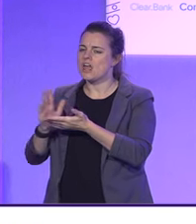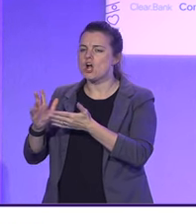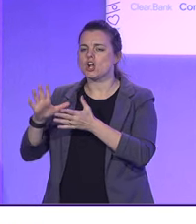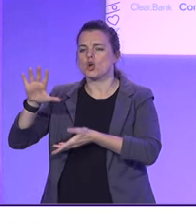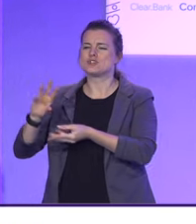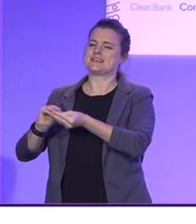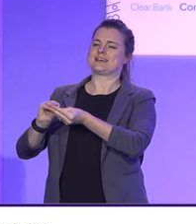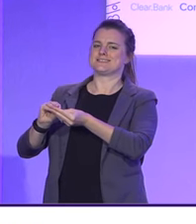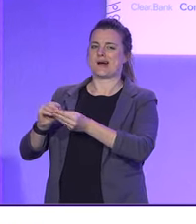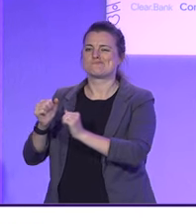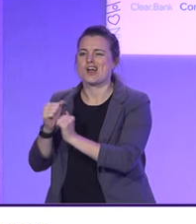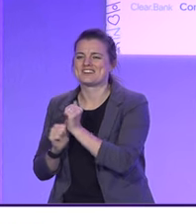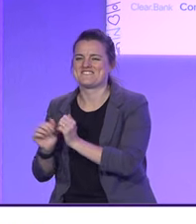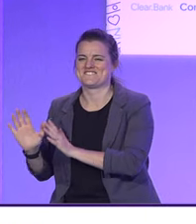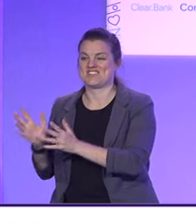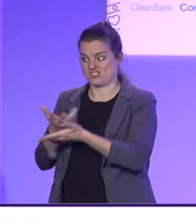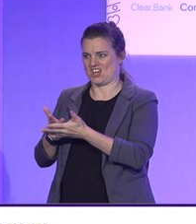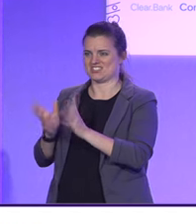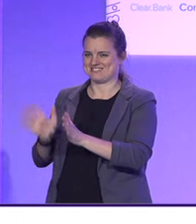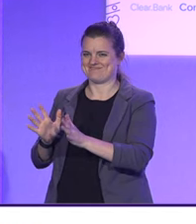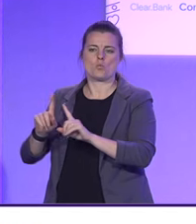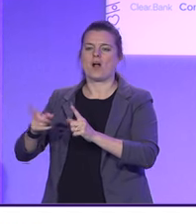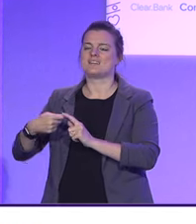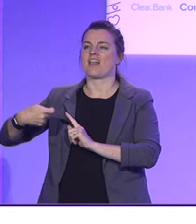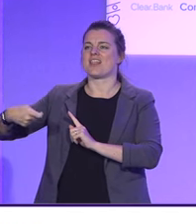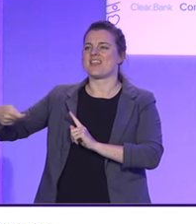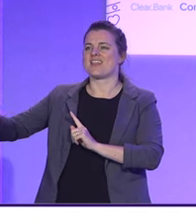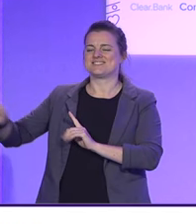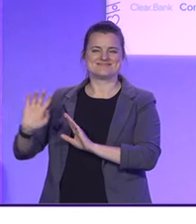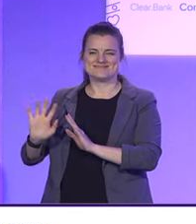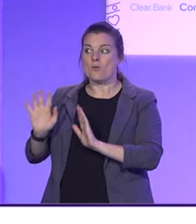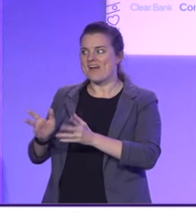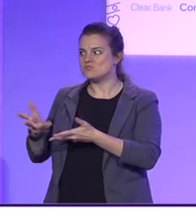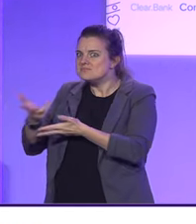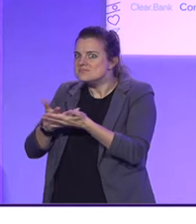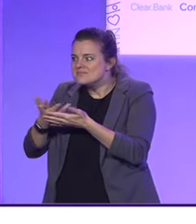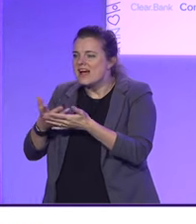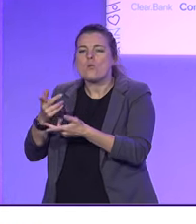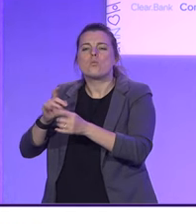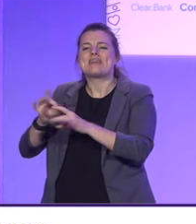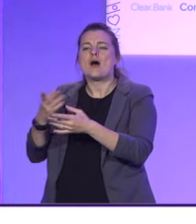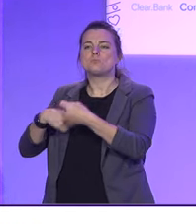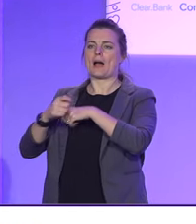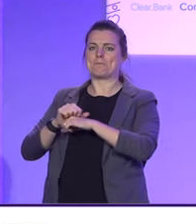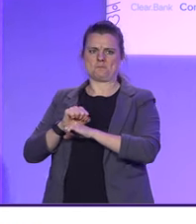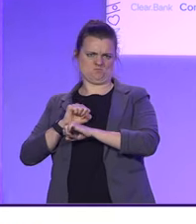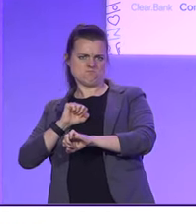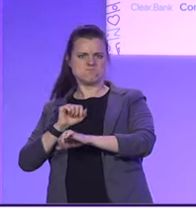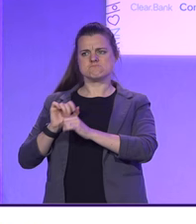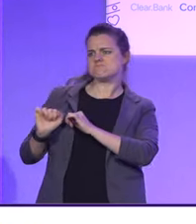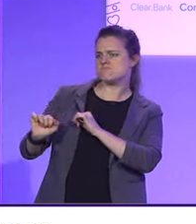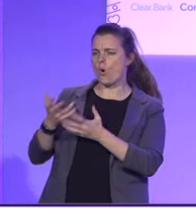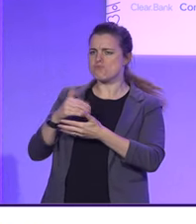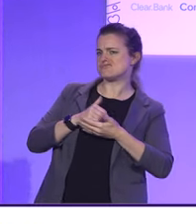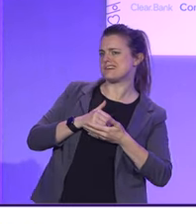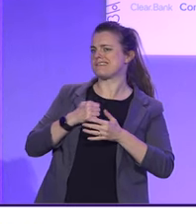we adhere to the approach of strong opinions held lightly, which allows us to talk through the issues without getting defensive or protective. So